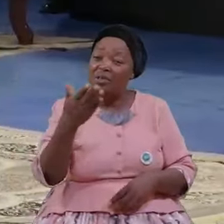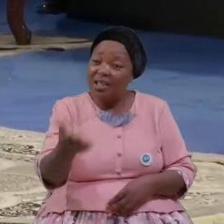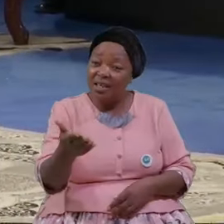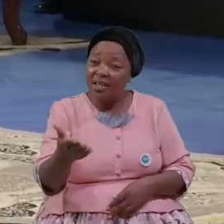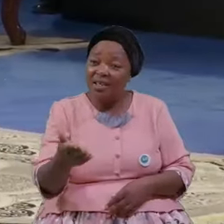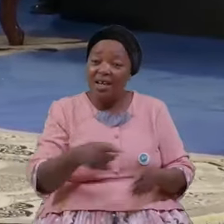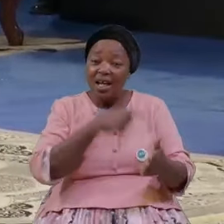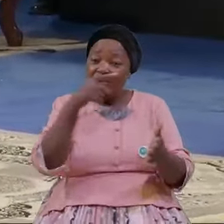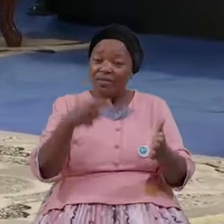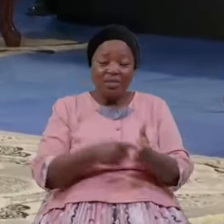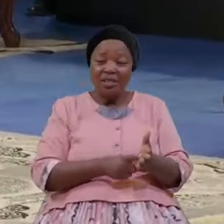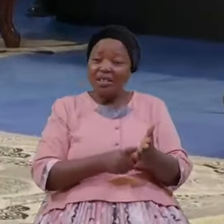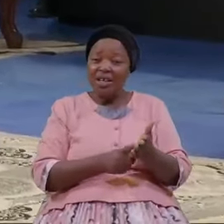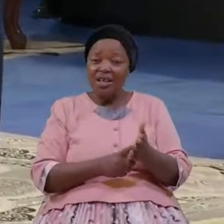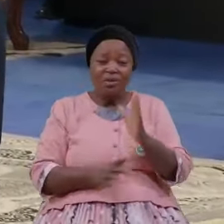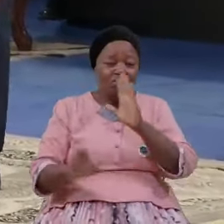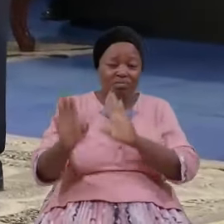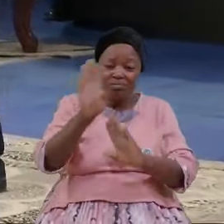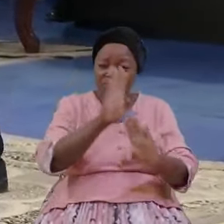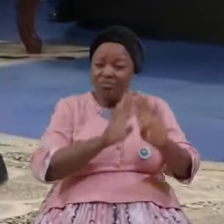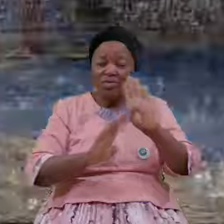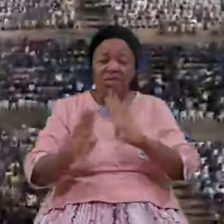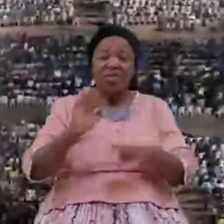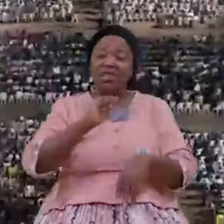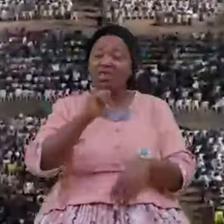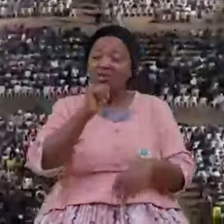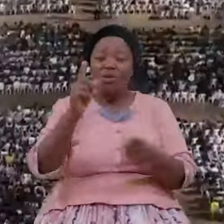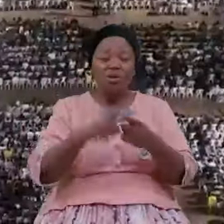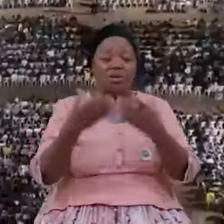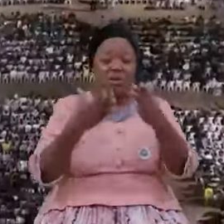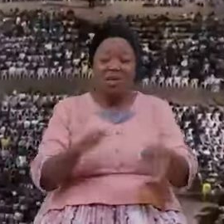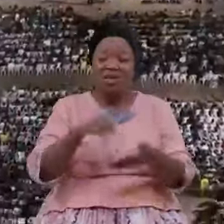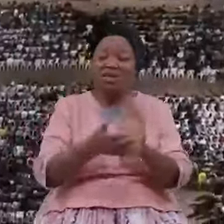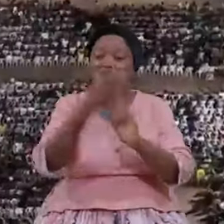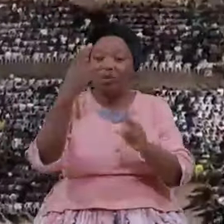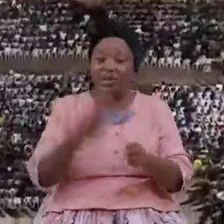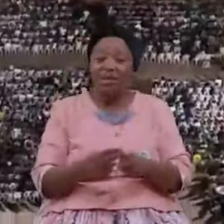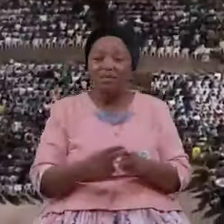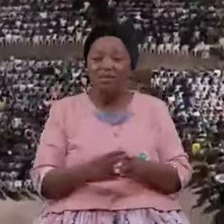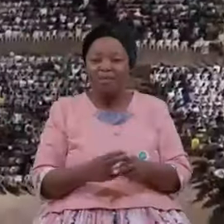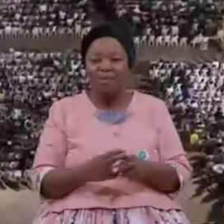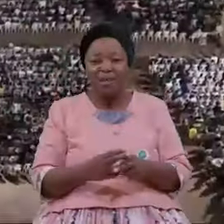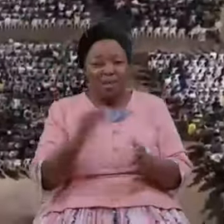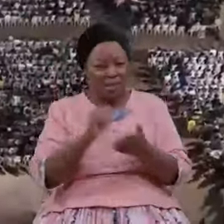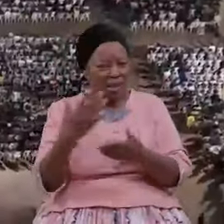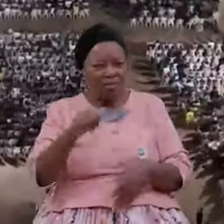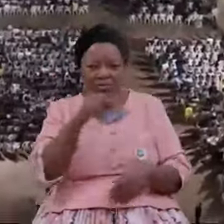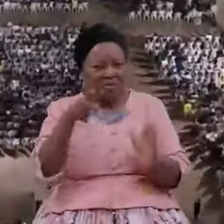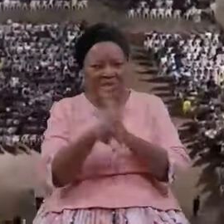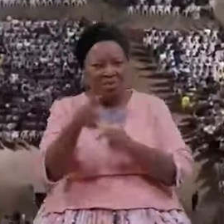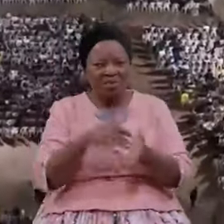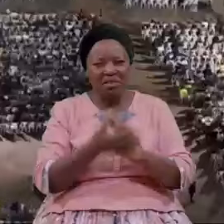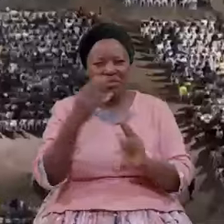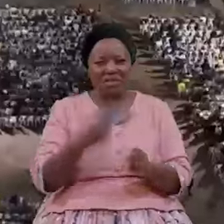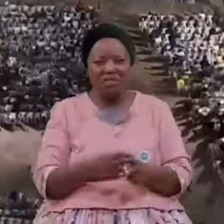perplexity is not unto death. That thing will not kill you. Before